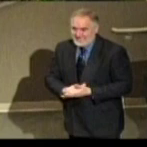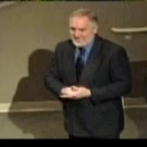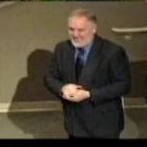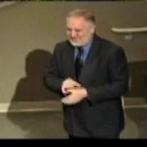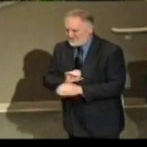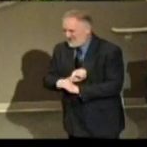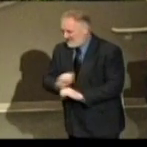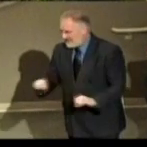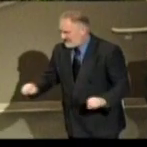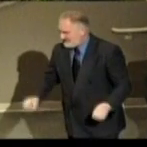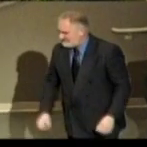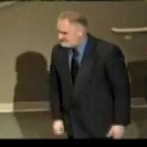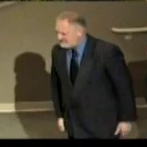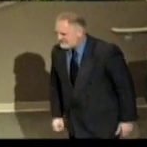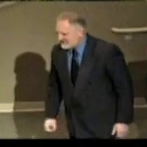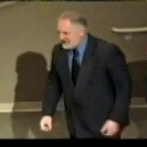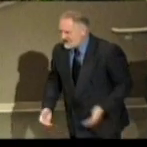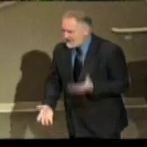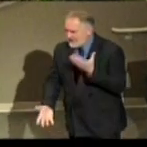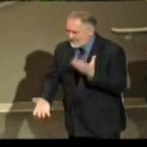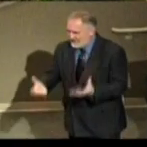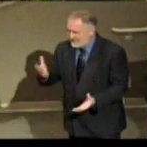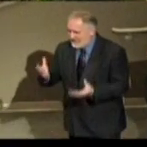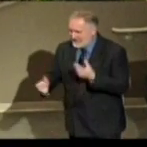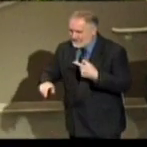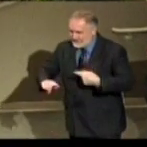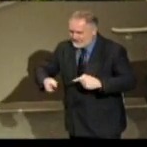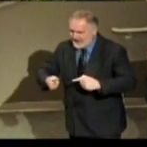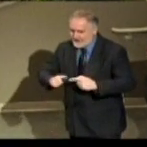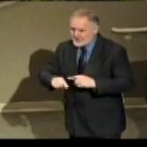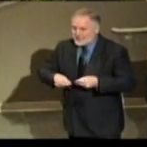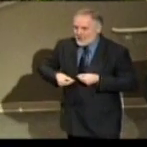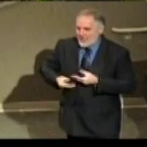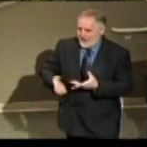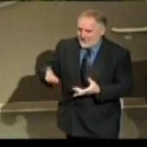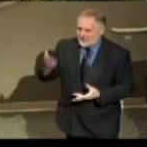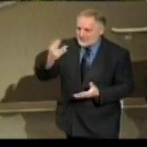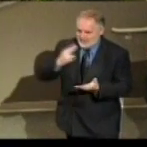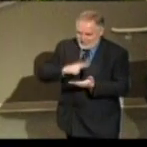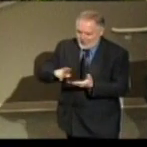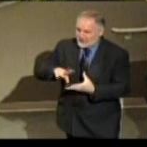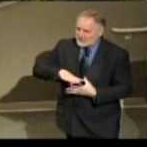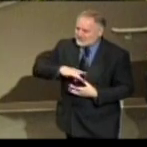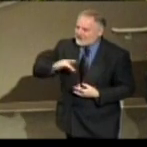nothing compared to the pain you've caused me.